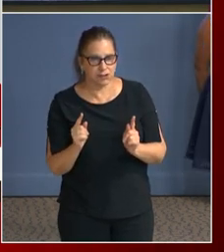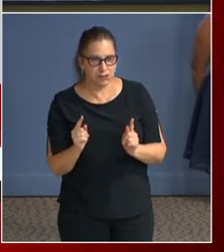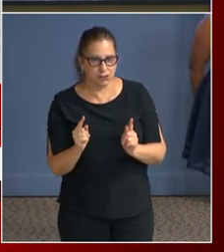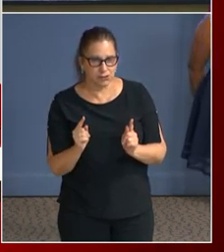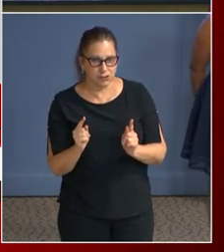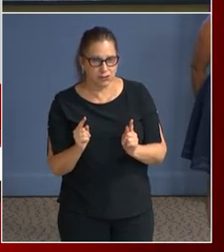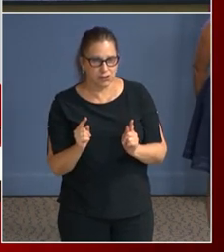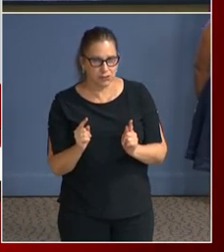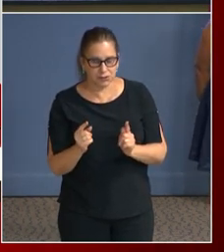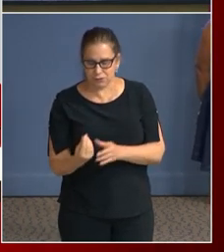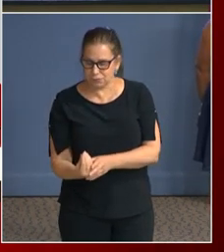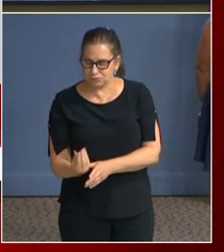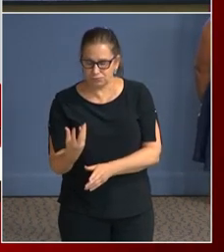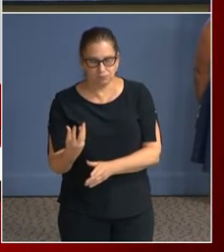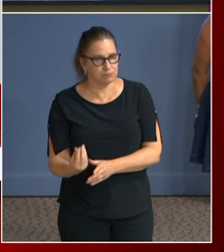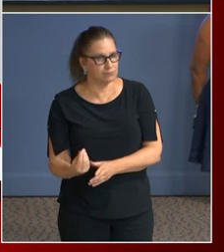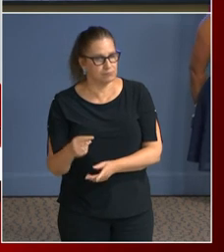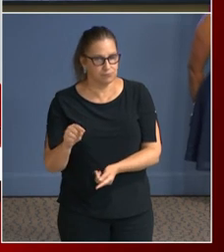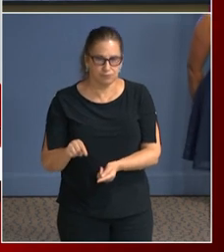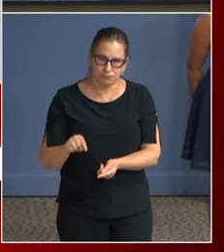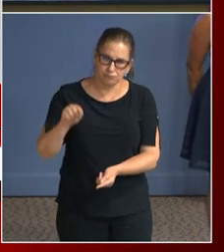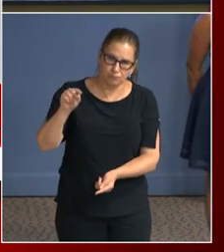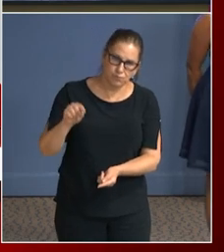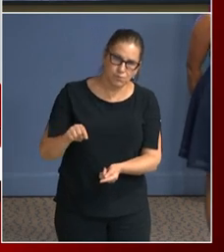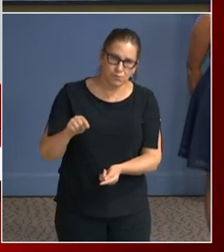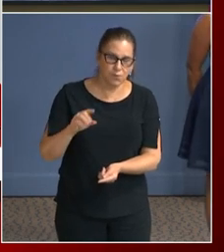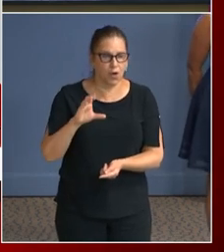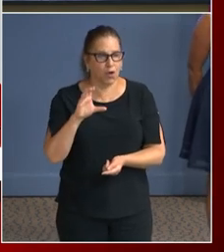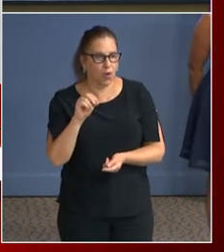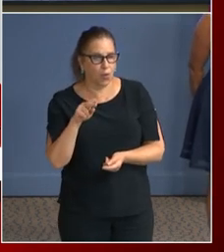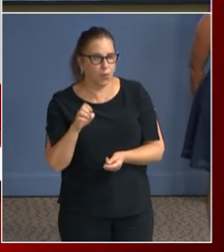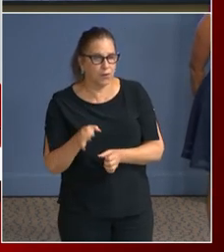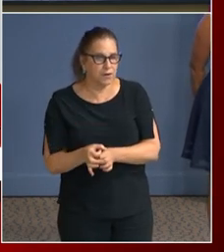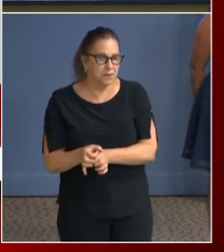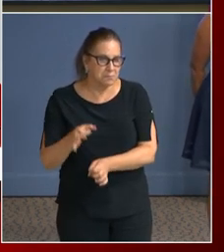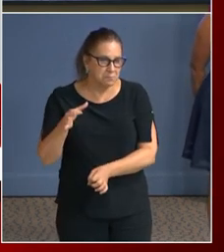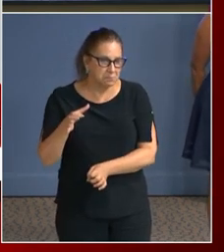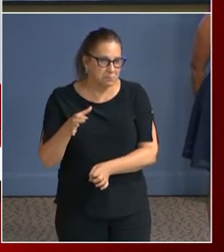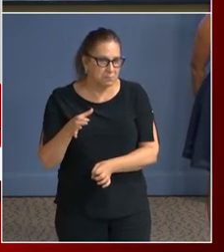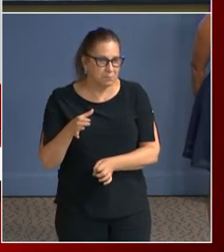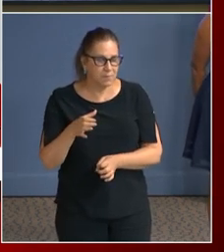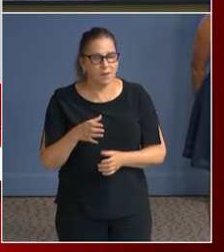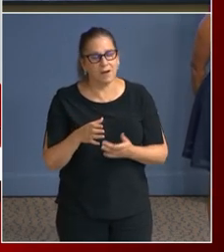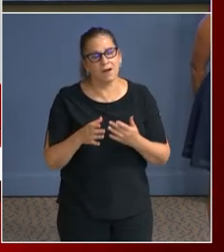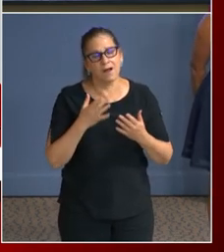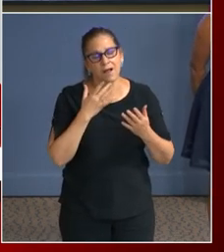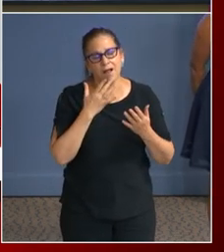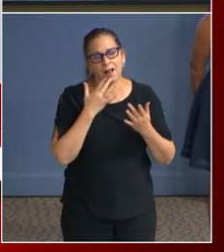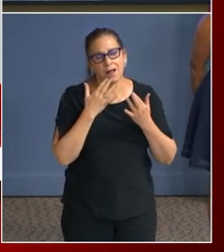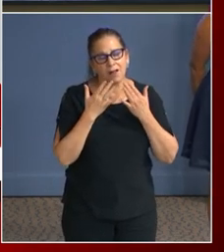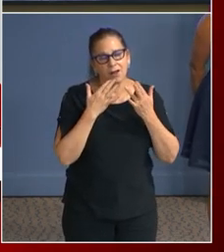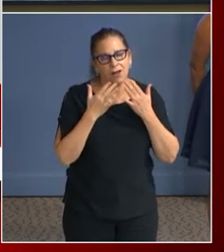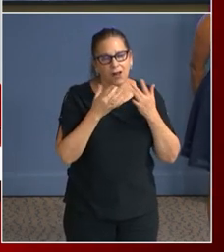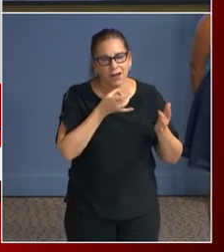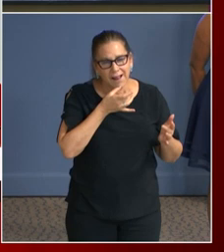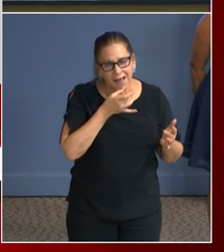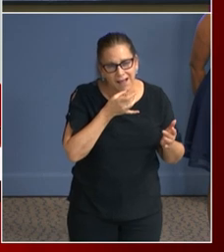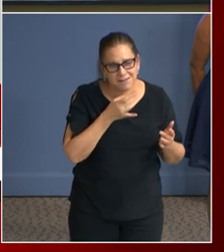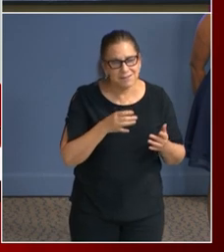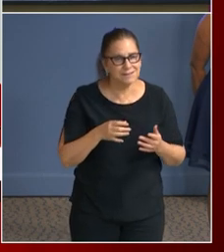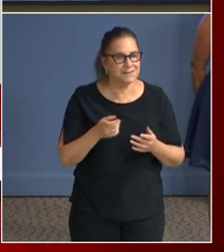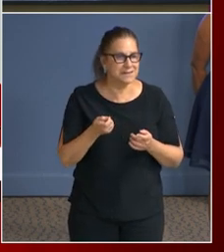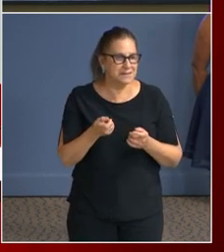cones, dipsticks, paper novelty items, colored lights, and paper caps. But